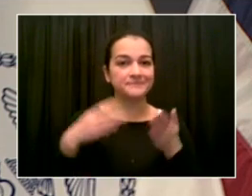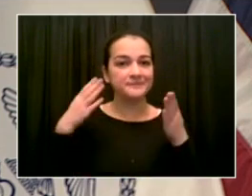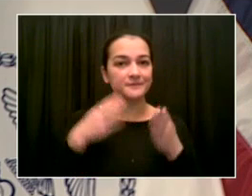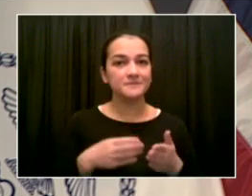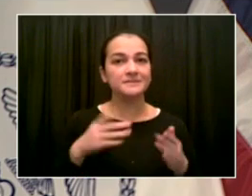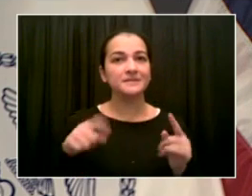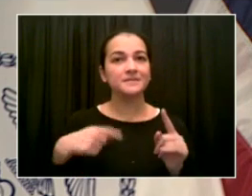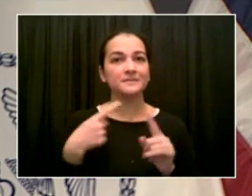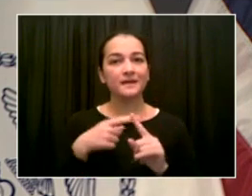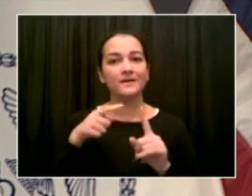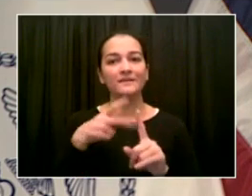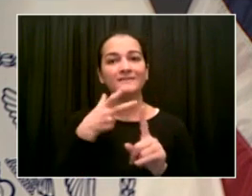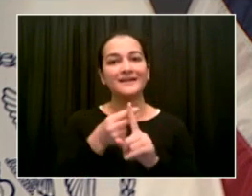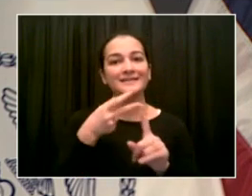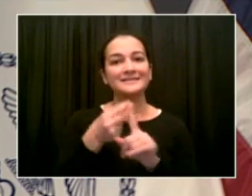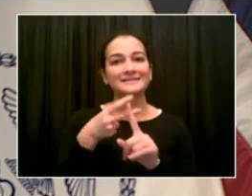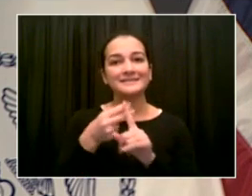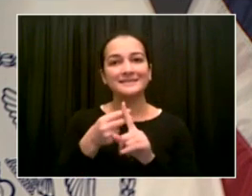vaccination.